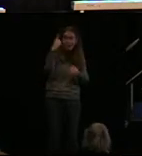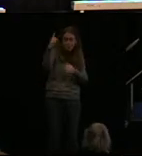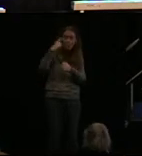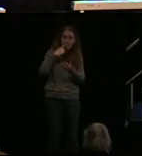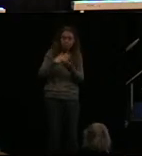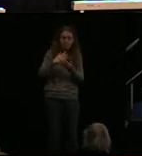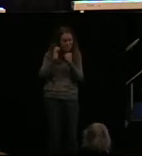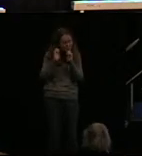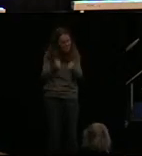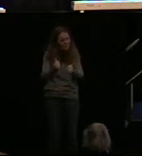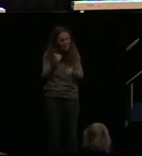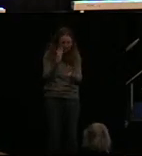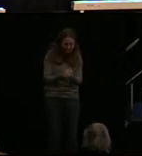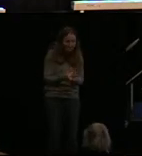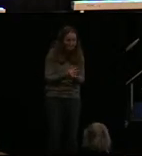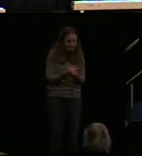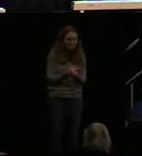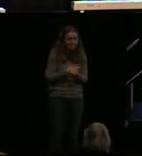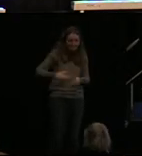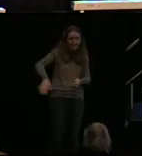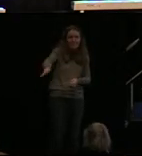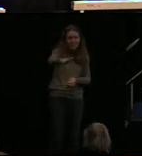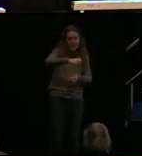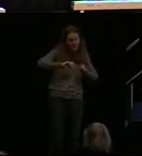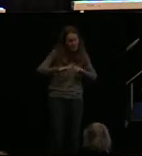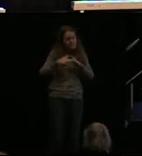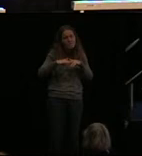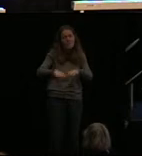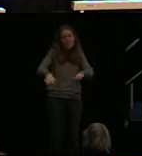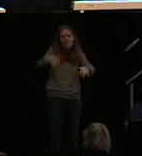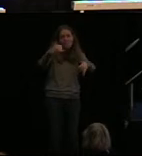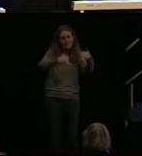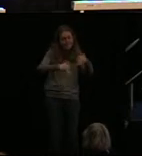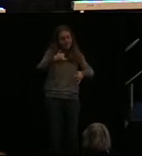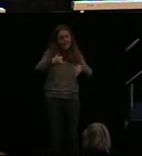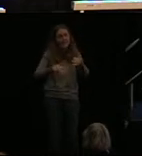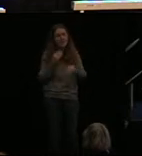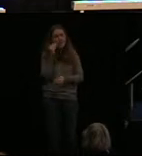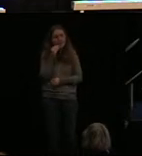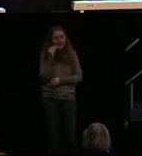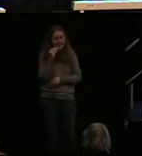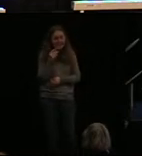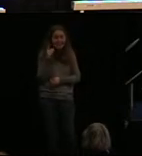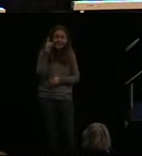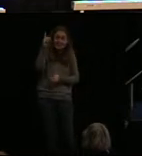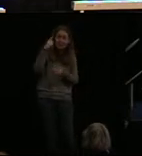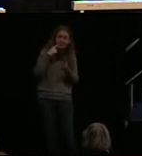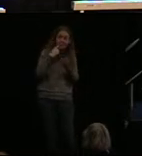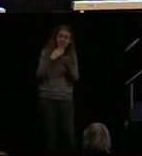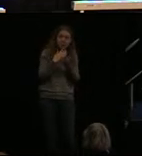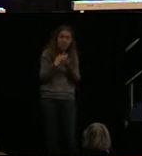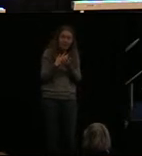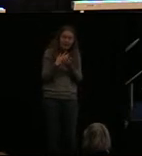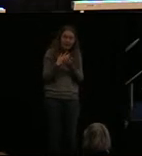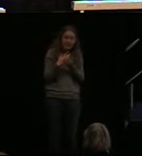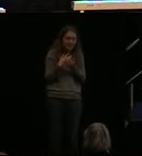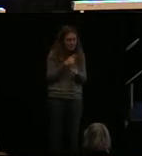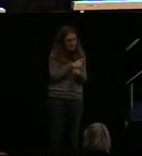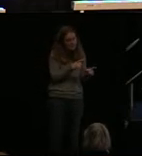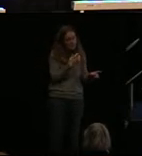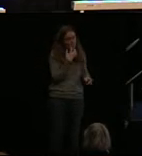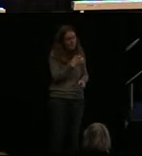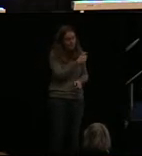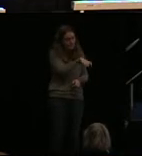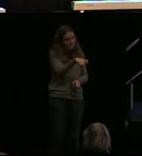is good. It really is a land flowing with milk and honey. God's promise to the people of Israel